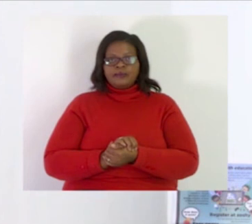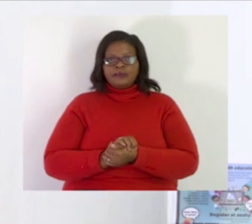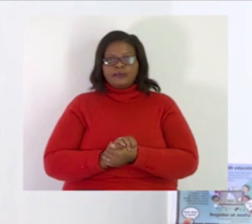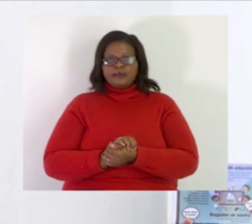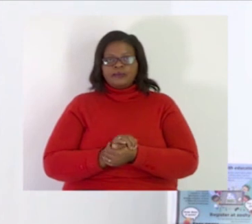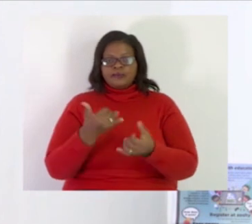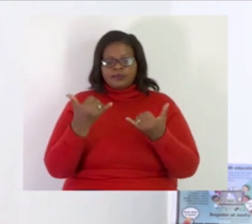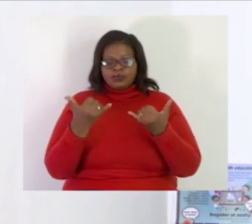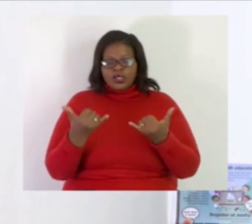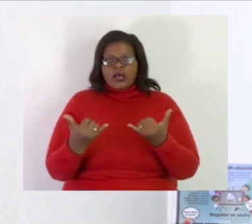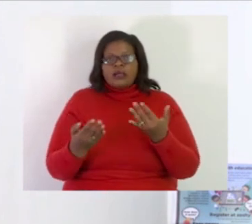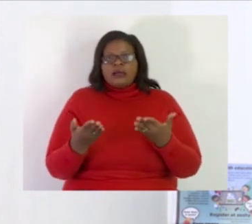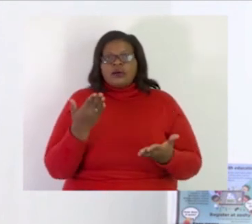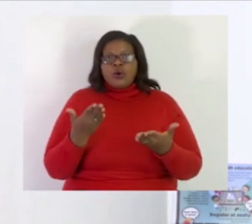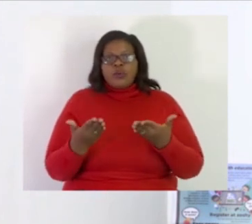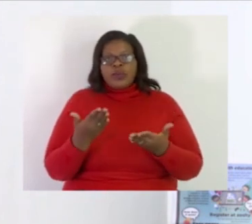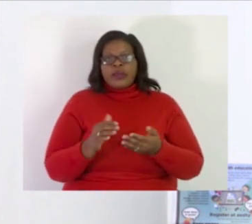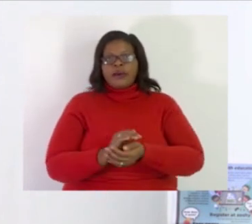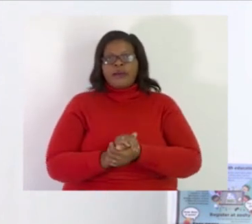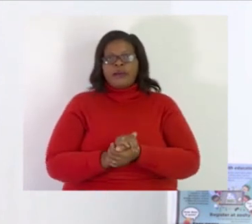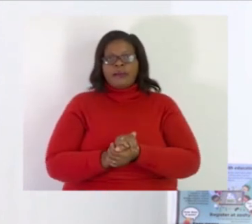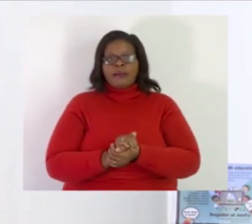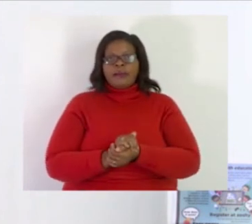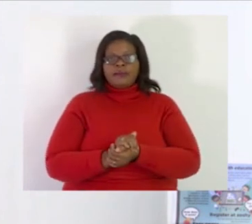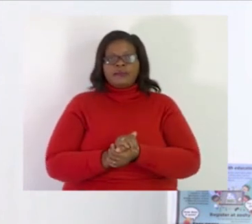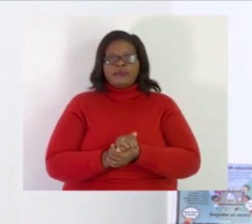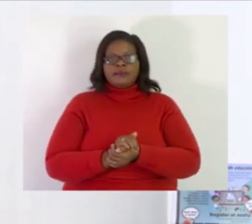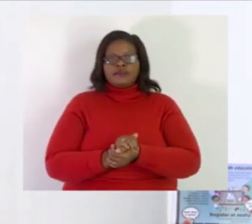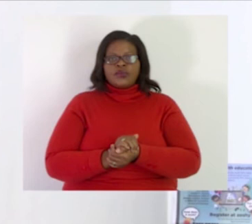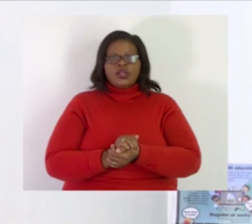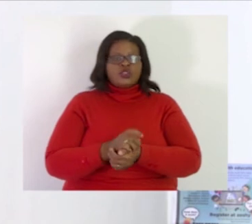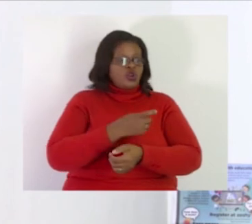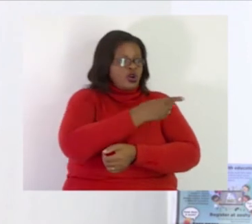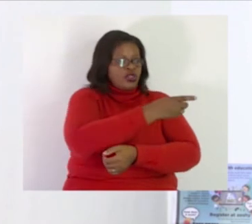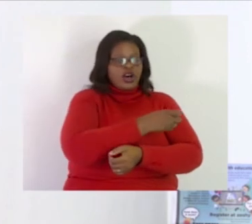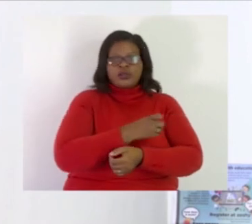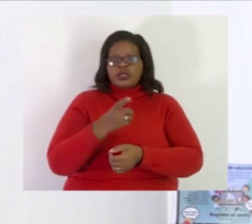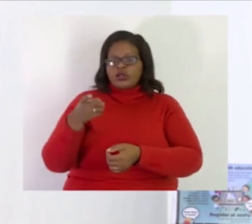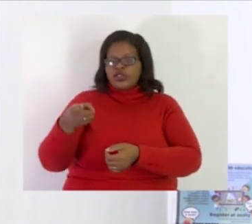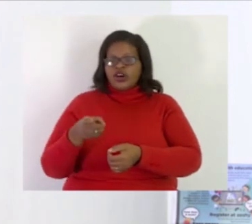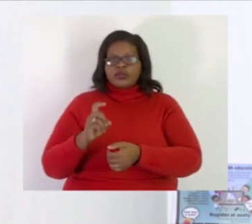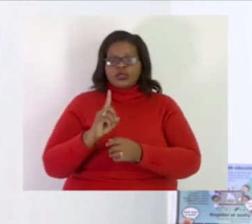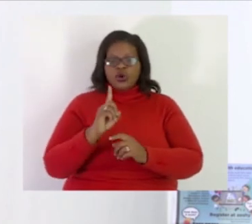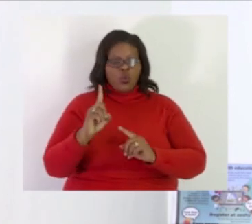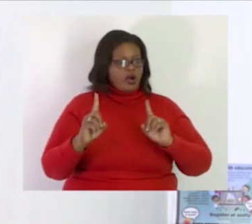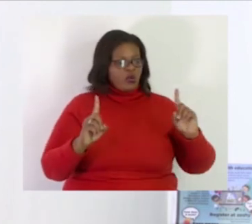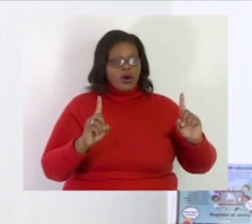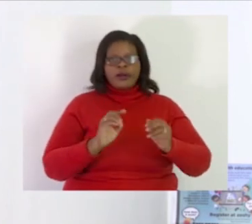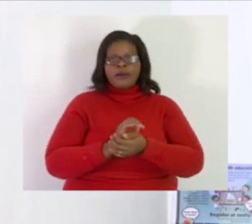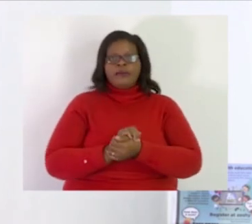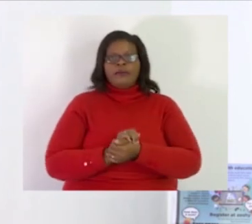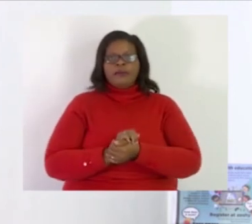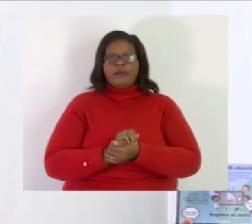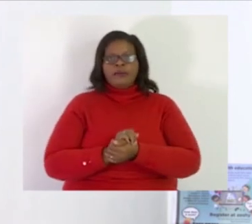Let us start comparing, starting with the first digit here, 1,000. You have 1, you have 1. Fine. There is no